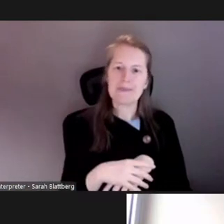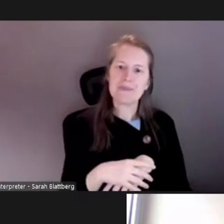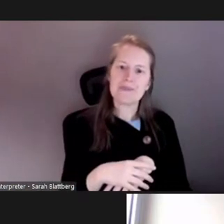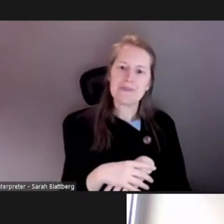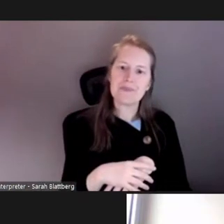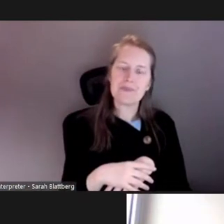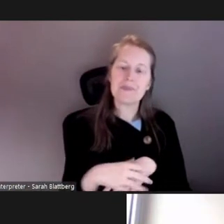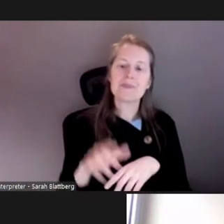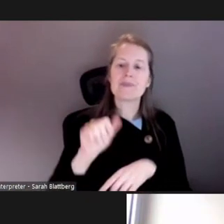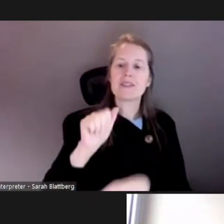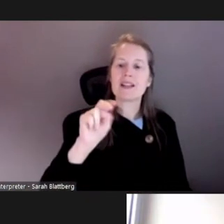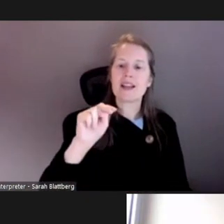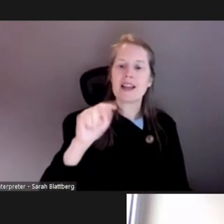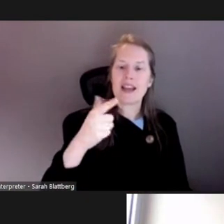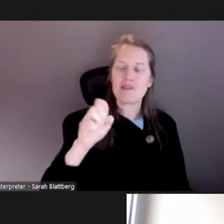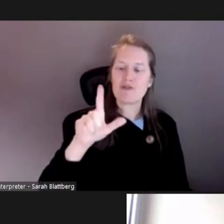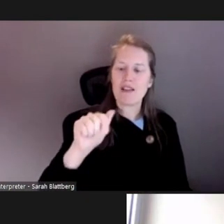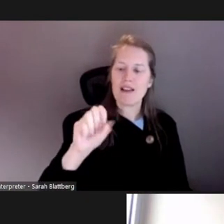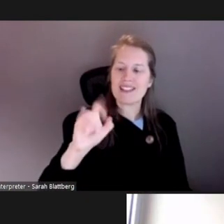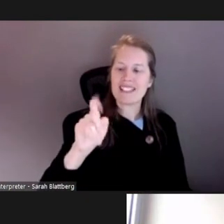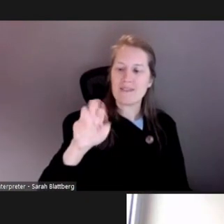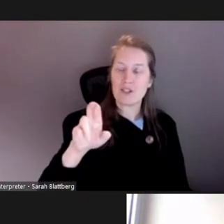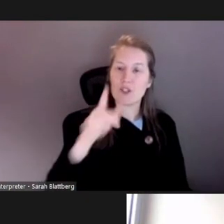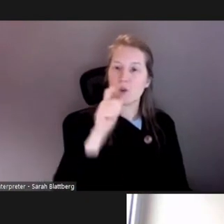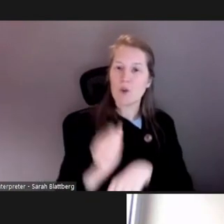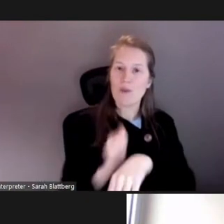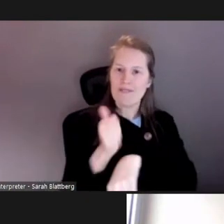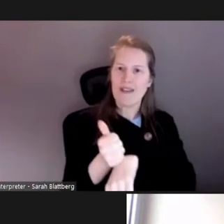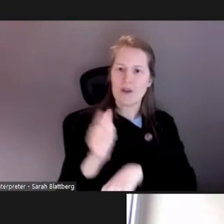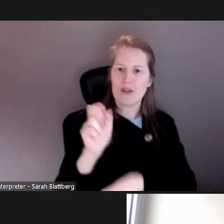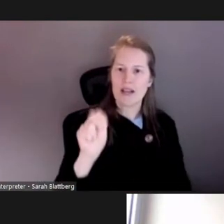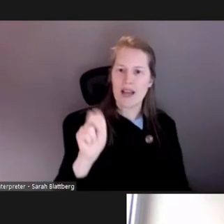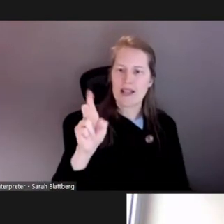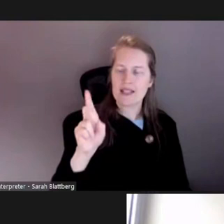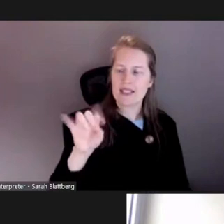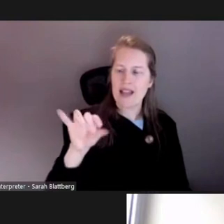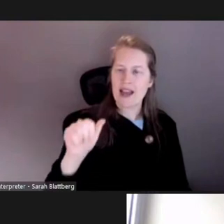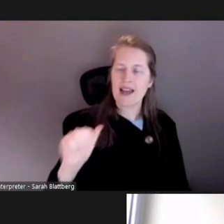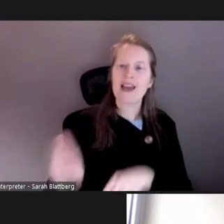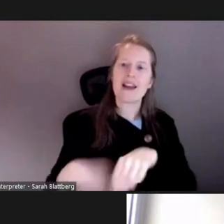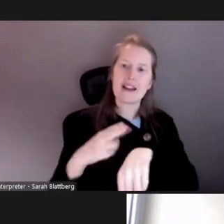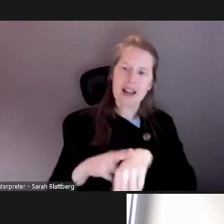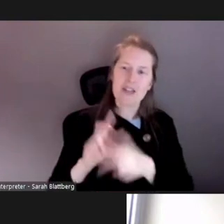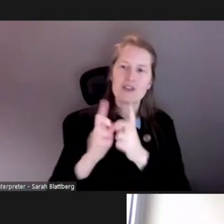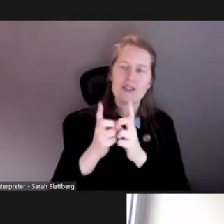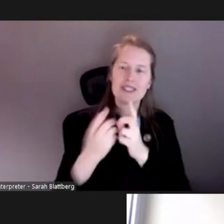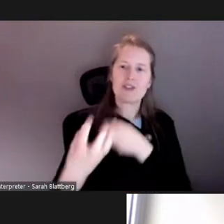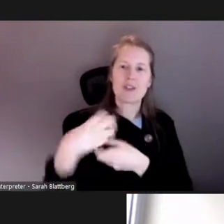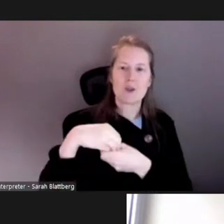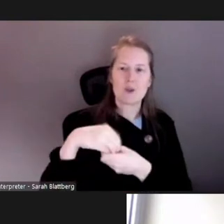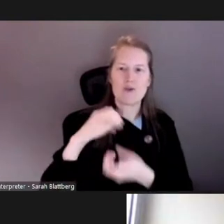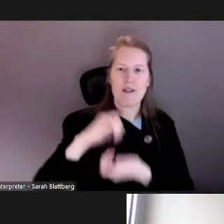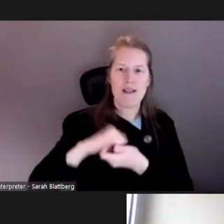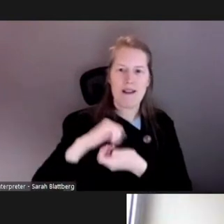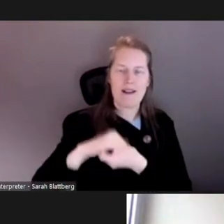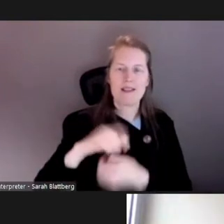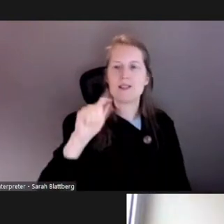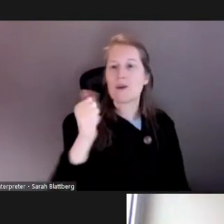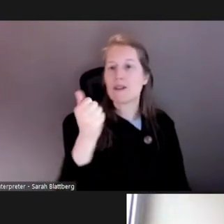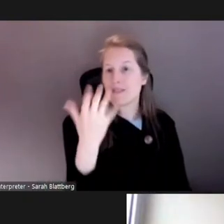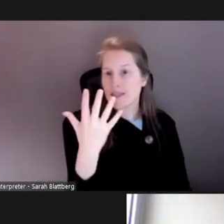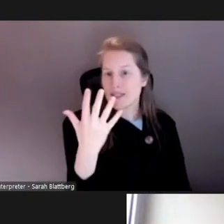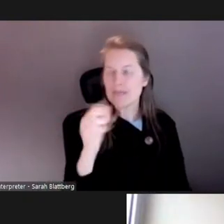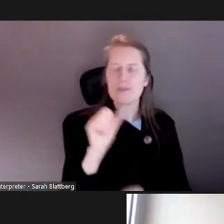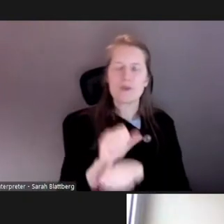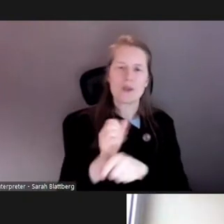I'm joined by Angela Seifer. She founded NDIA, the National Digital Inclusion Alliance, in 2015 and has been